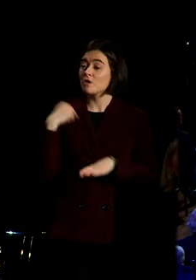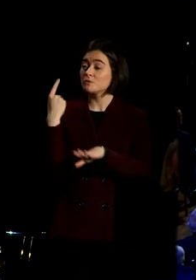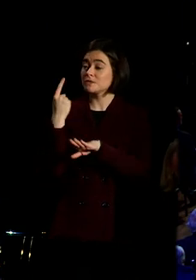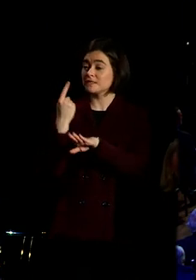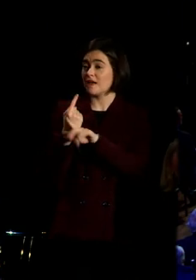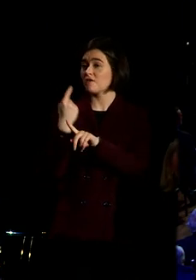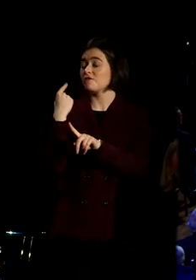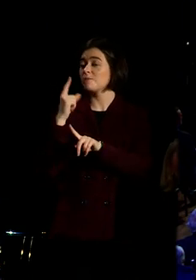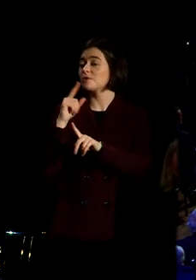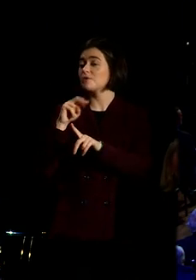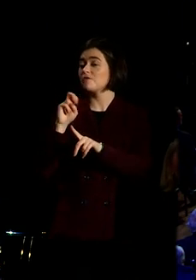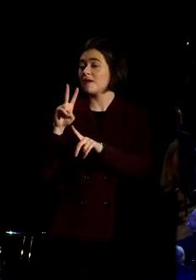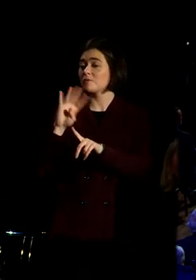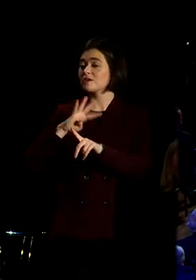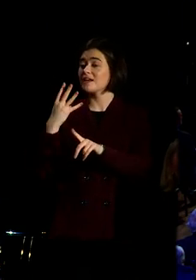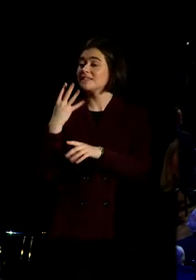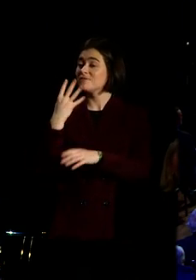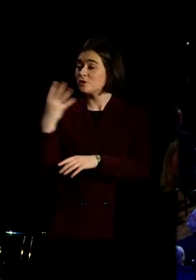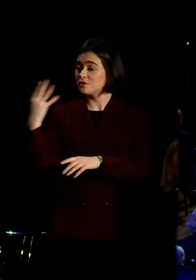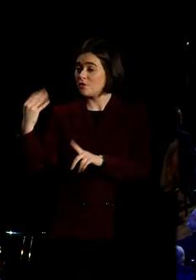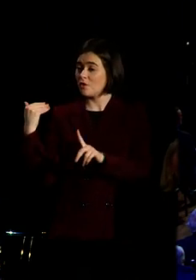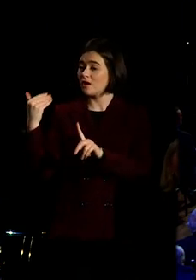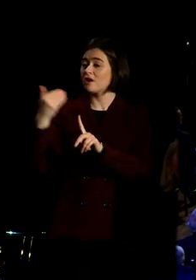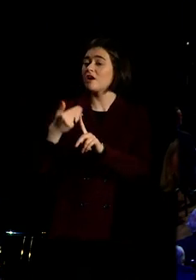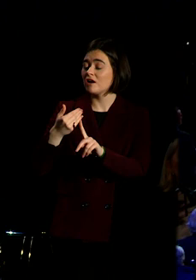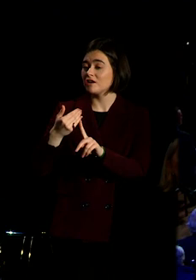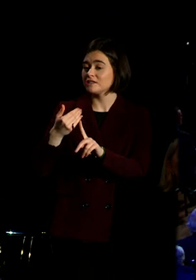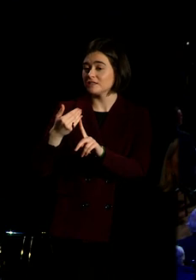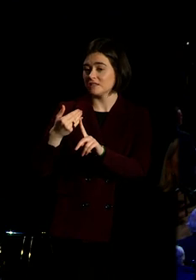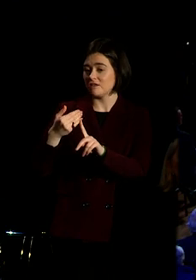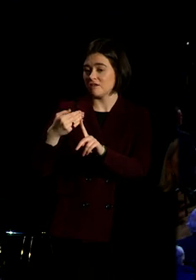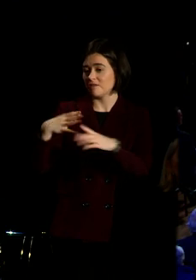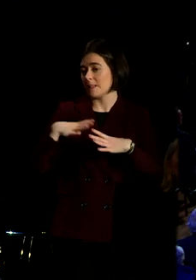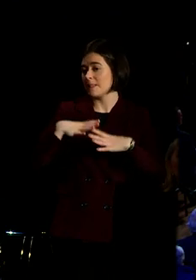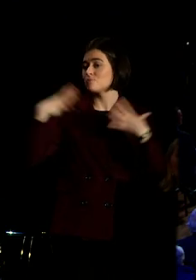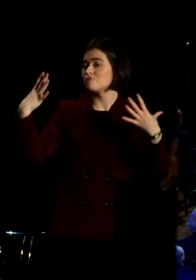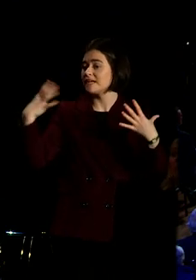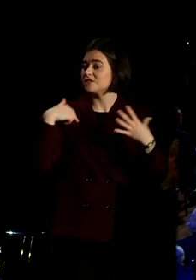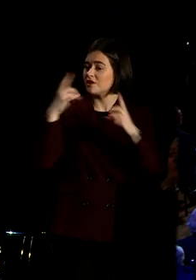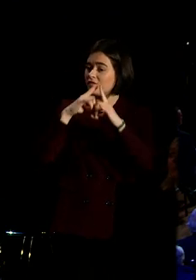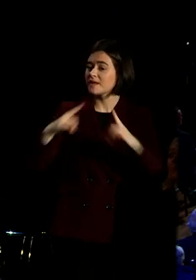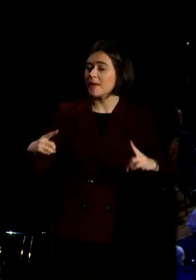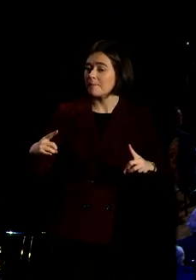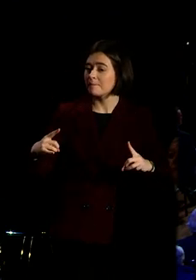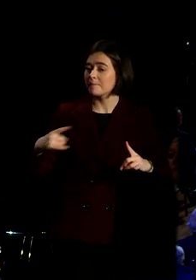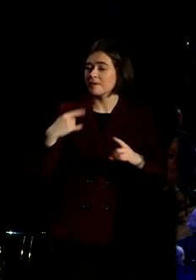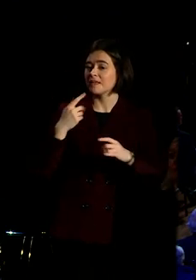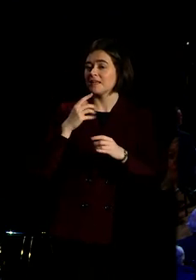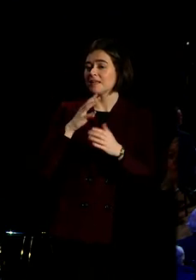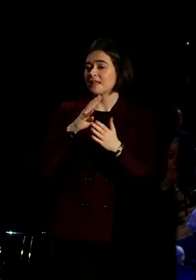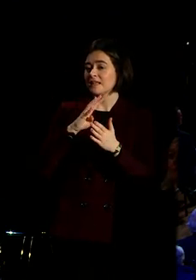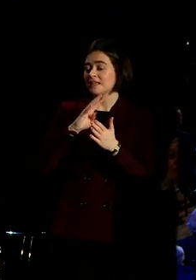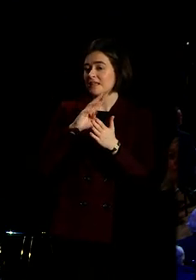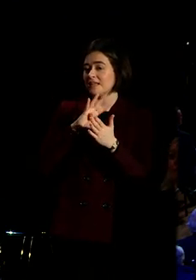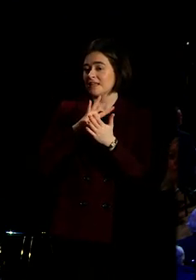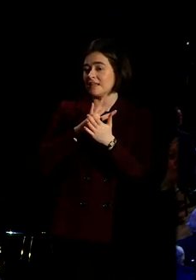from November 1944 until the liberation of the camp in